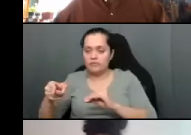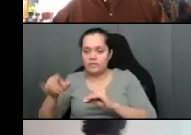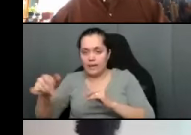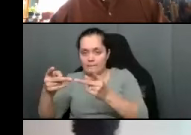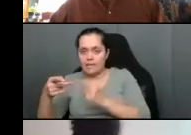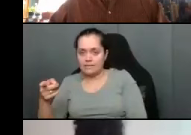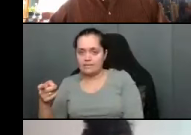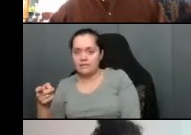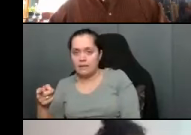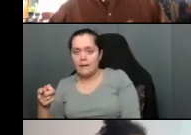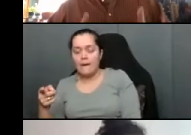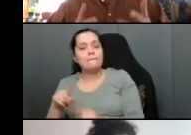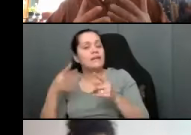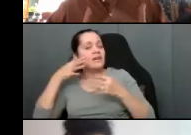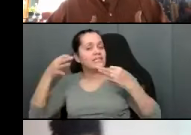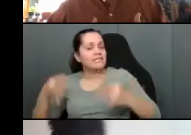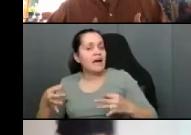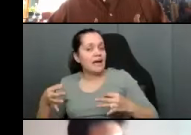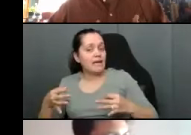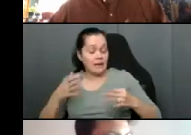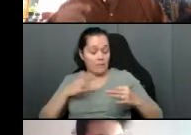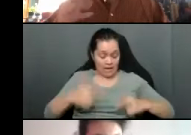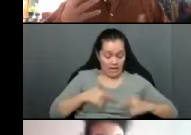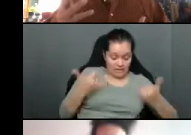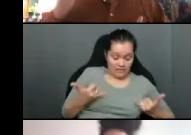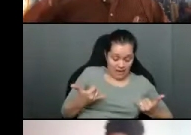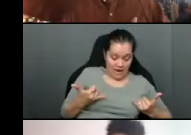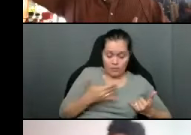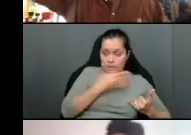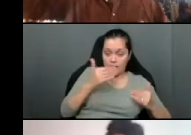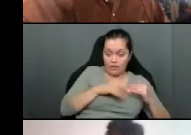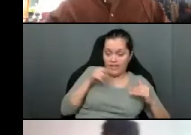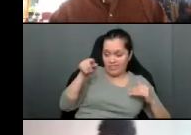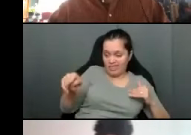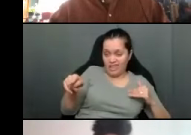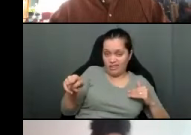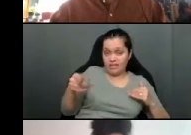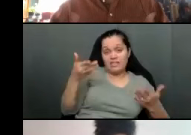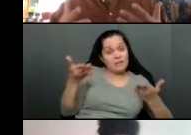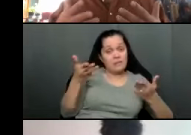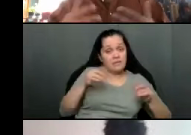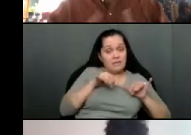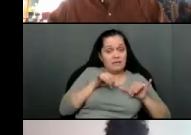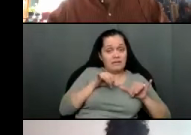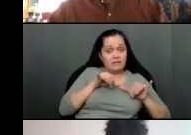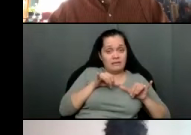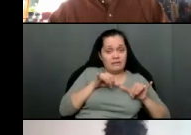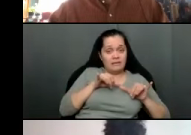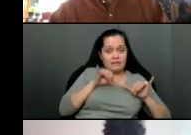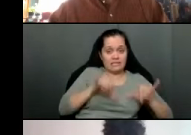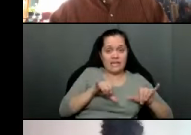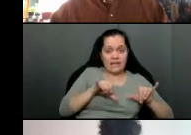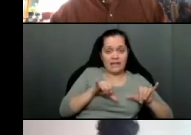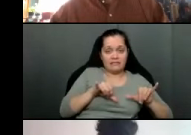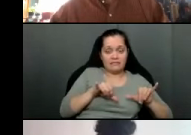place. If I decide that where I'm living now is better than where I might go live, of course, then I